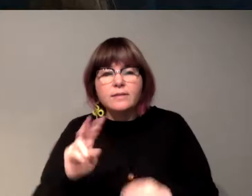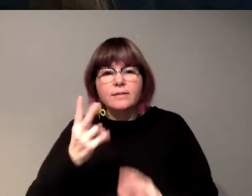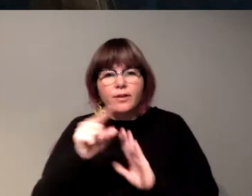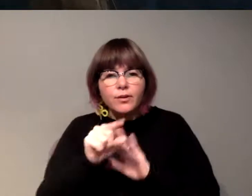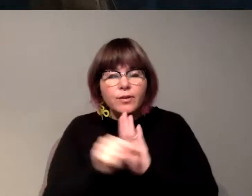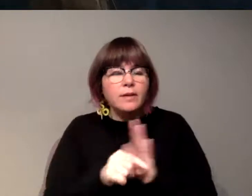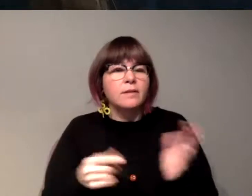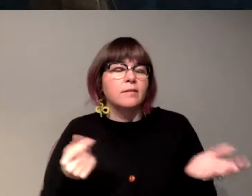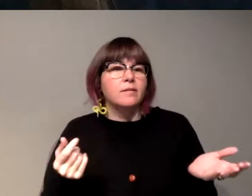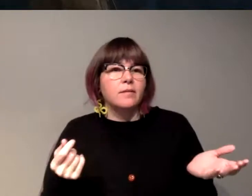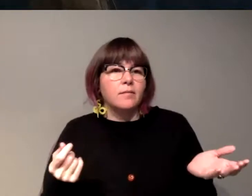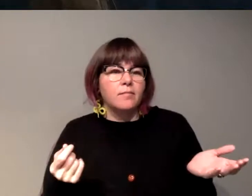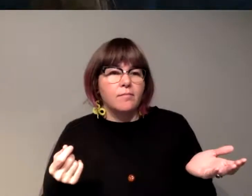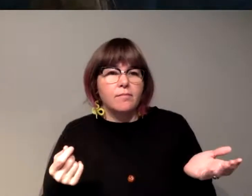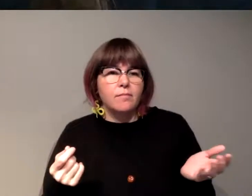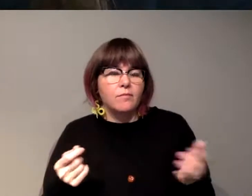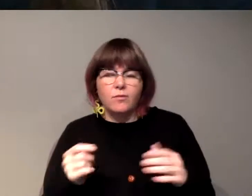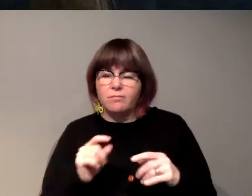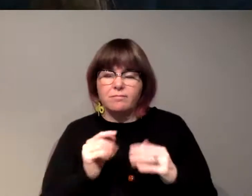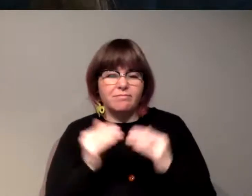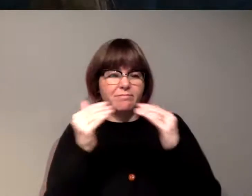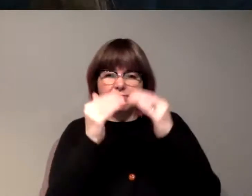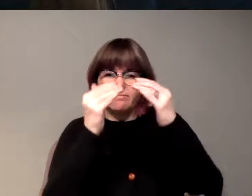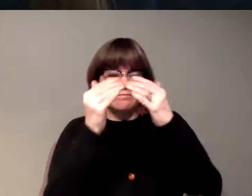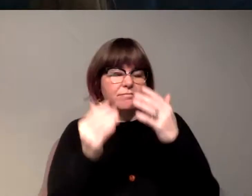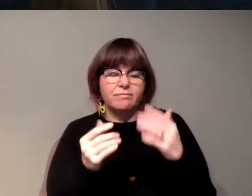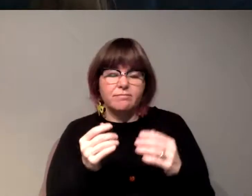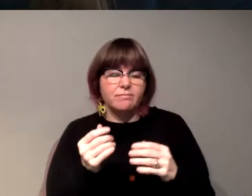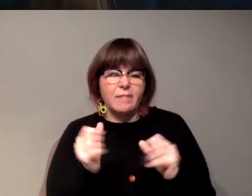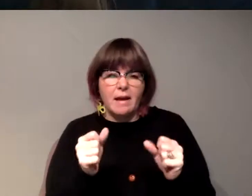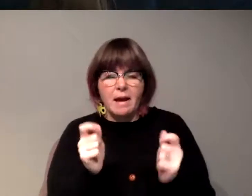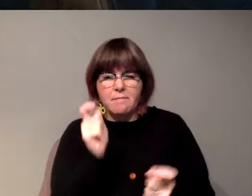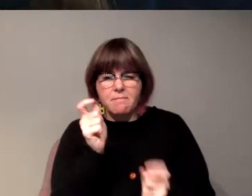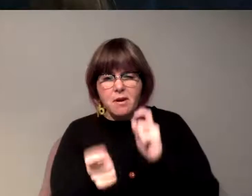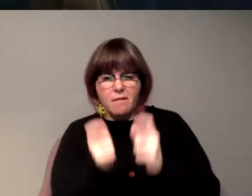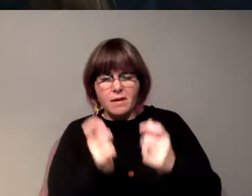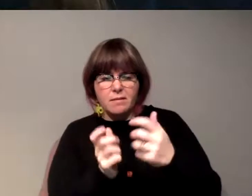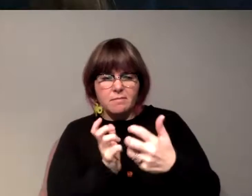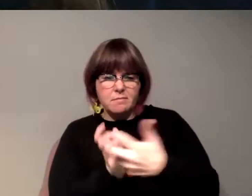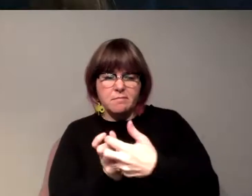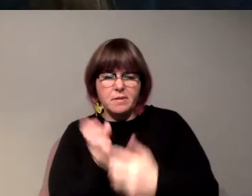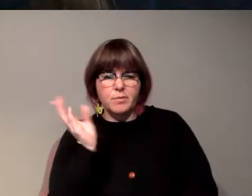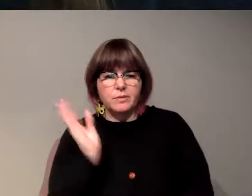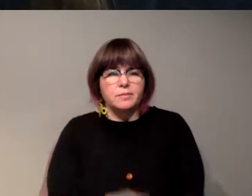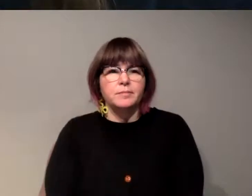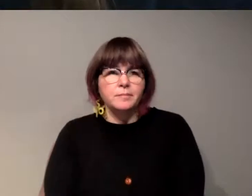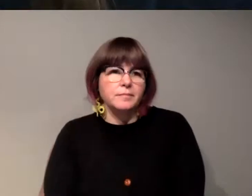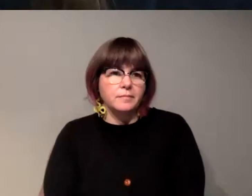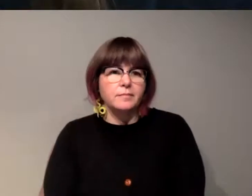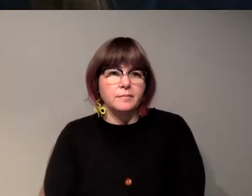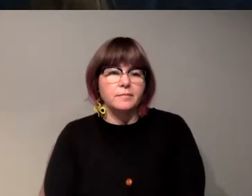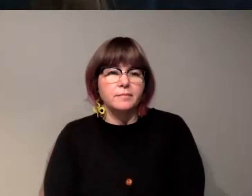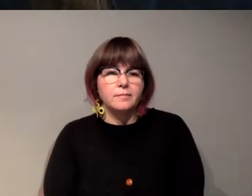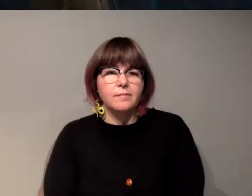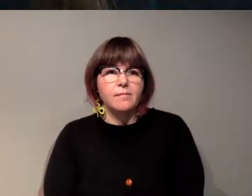grade, at all levels, really. I can modify presentations for the grade